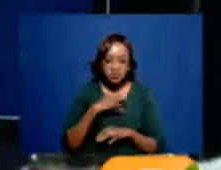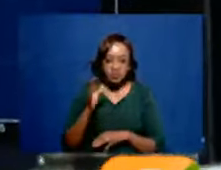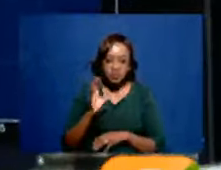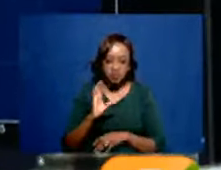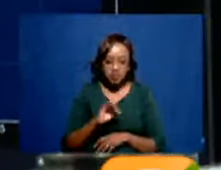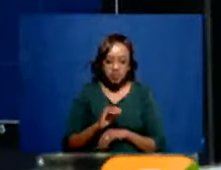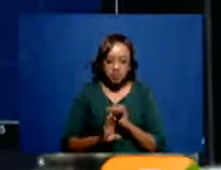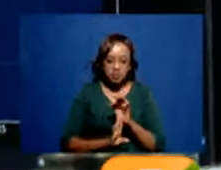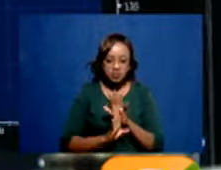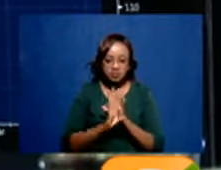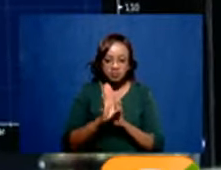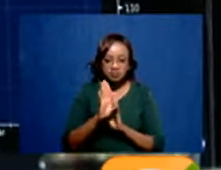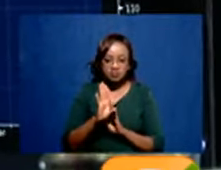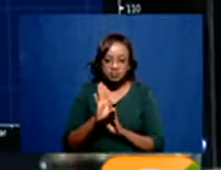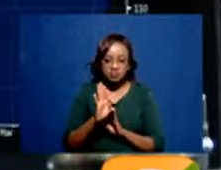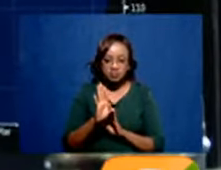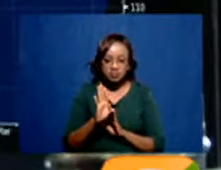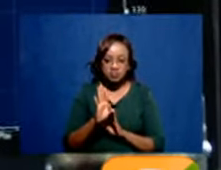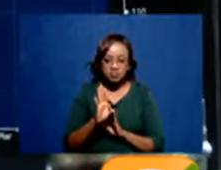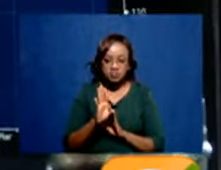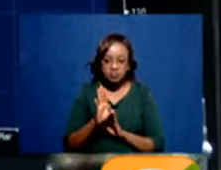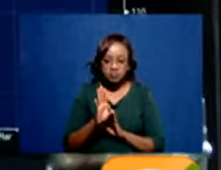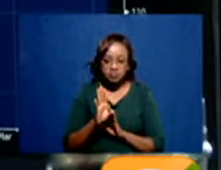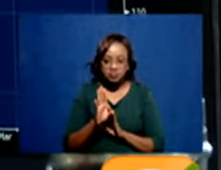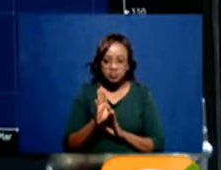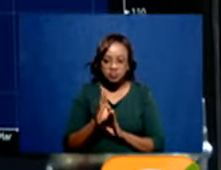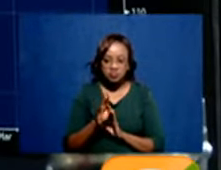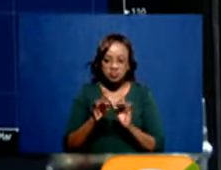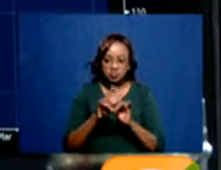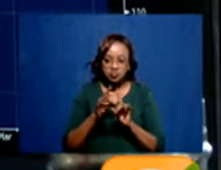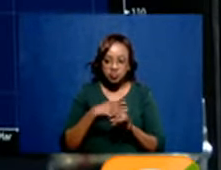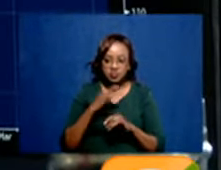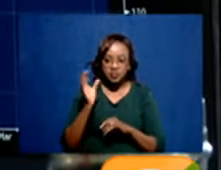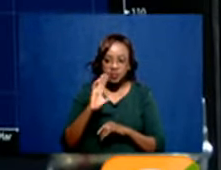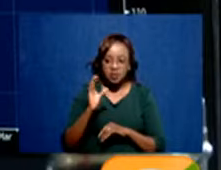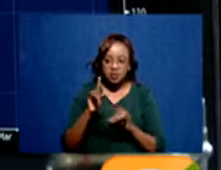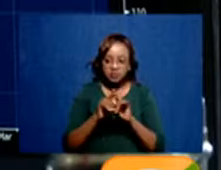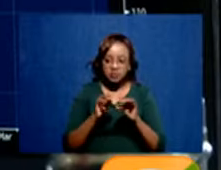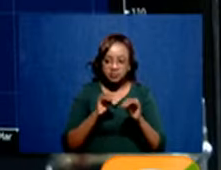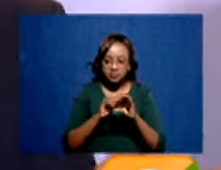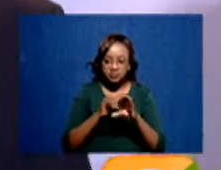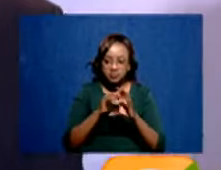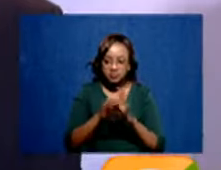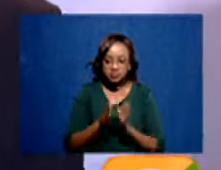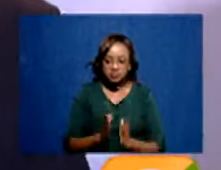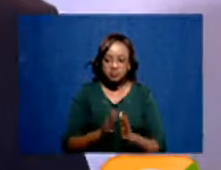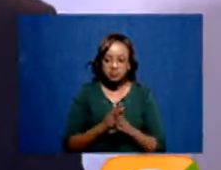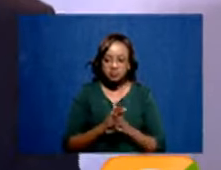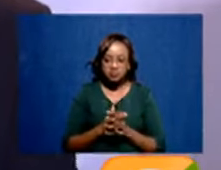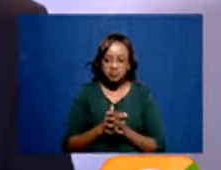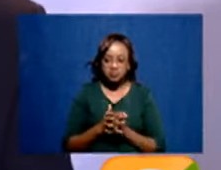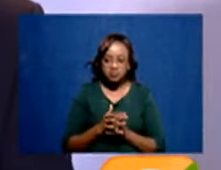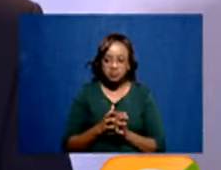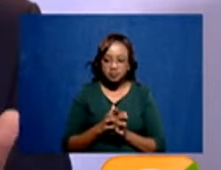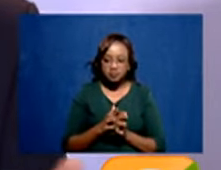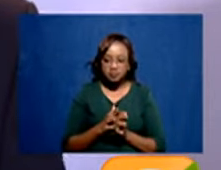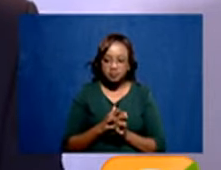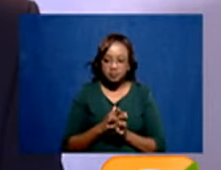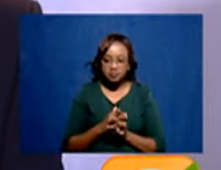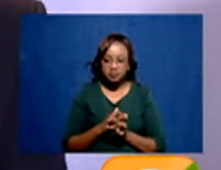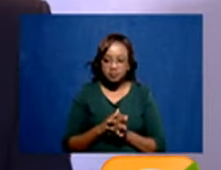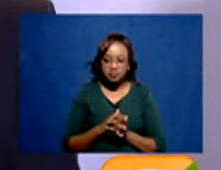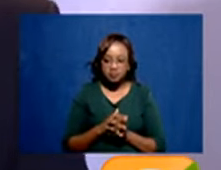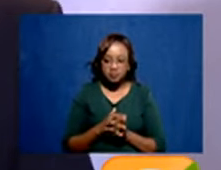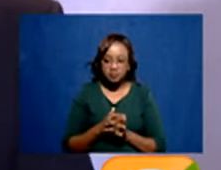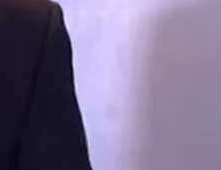landscape, how it's shaping up, and where our clients and investors can take opportunities in terms of managing and growing their wealth in this